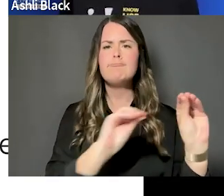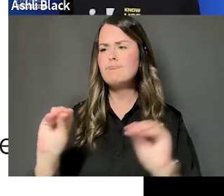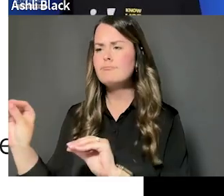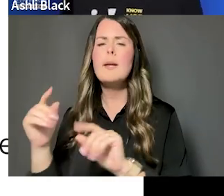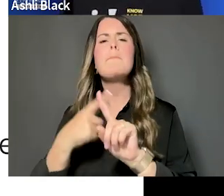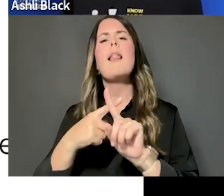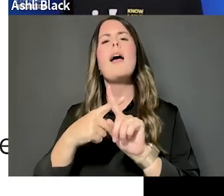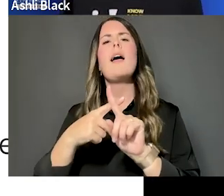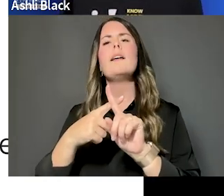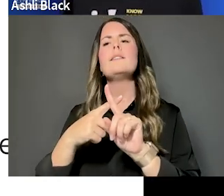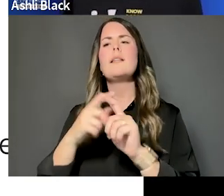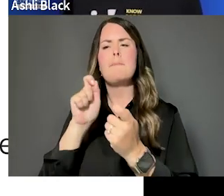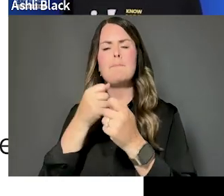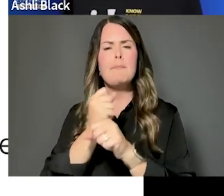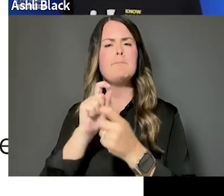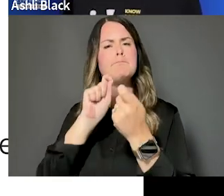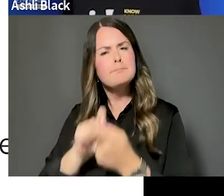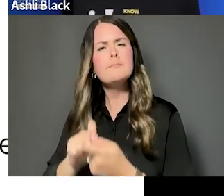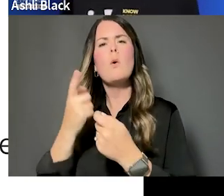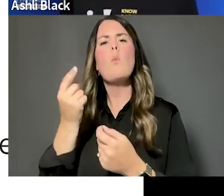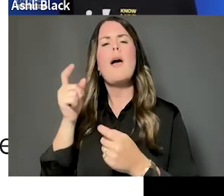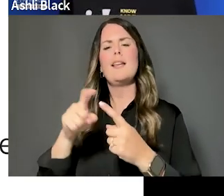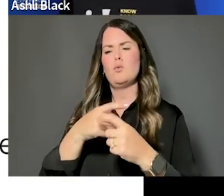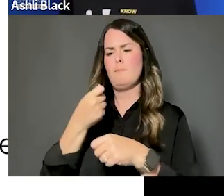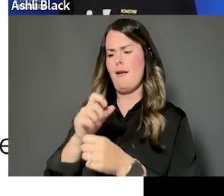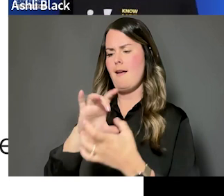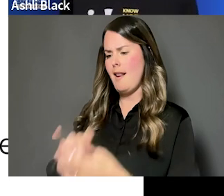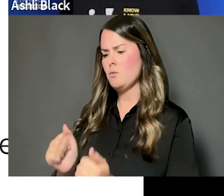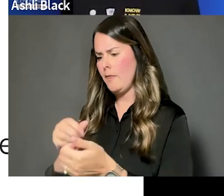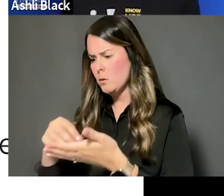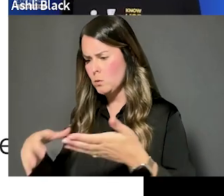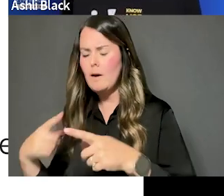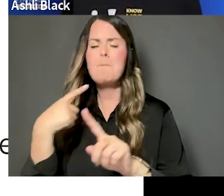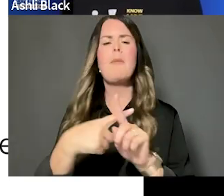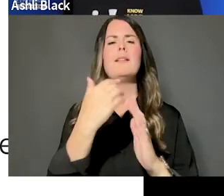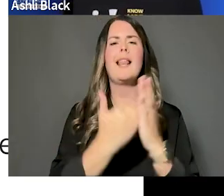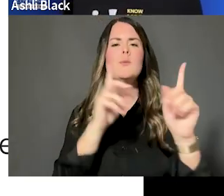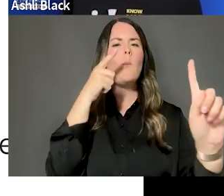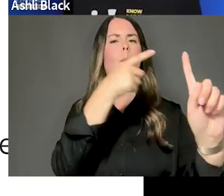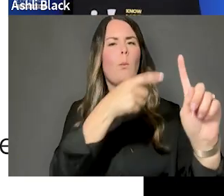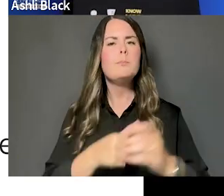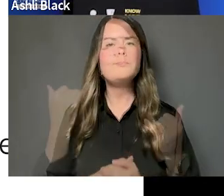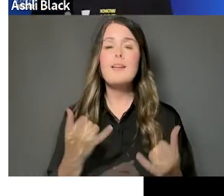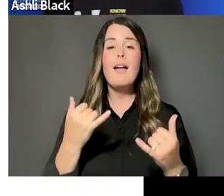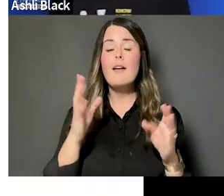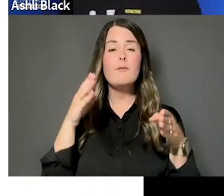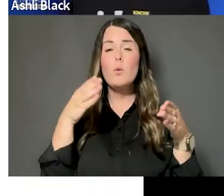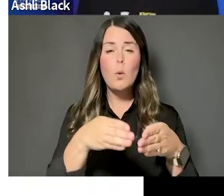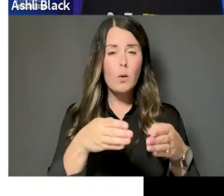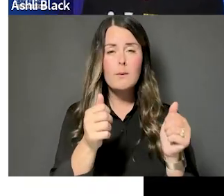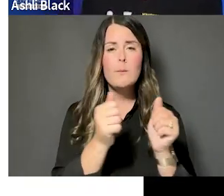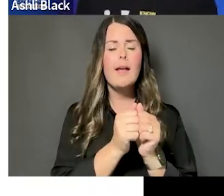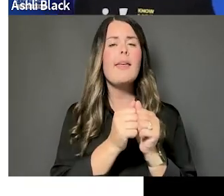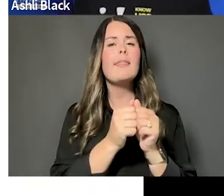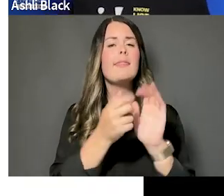sequence, and make more explicit the connections that should be made between student thinking and lesson goals. Zooming in